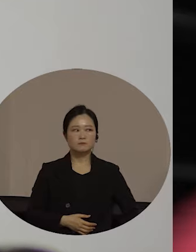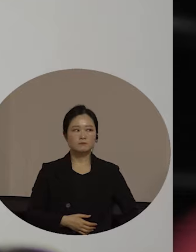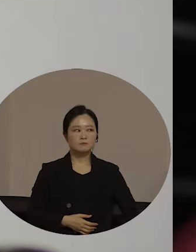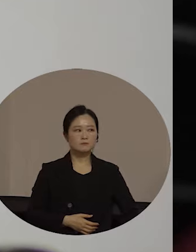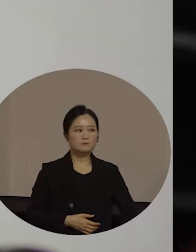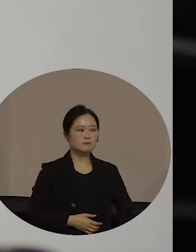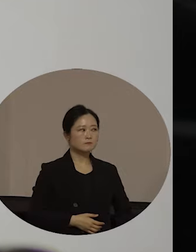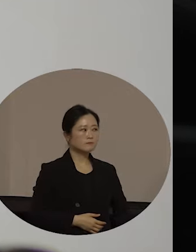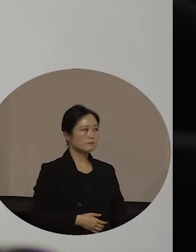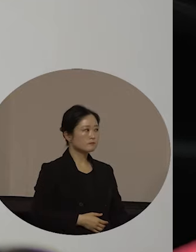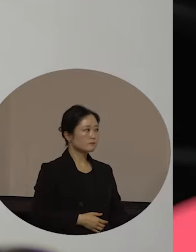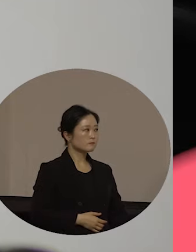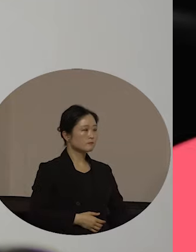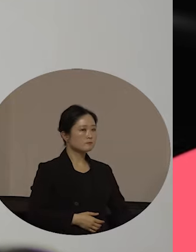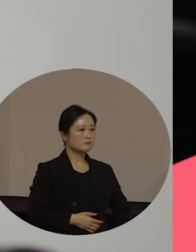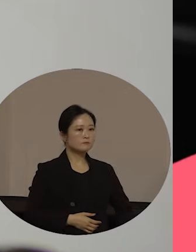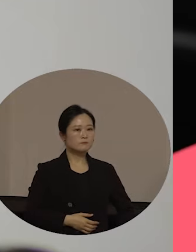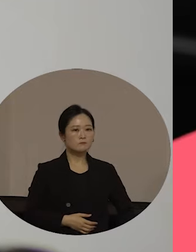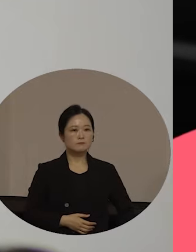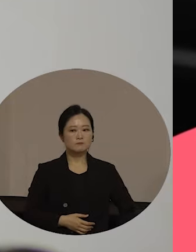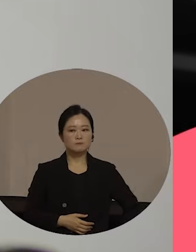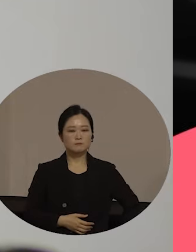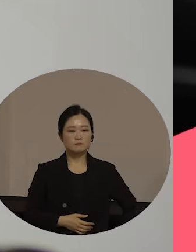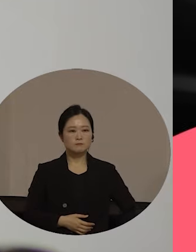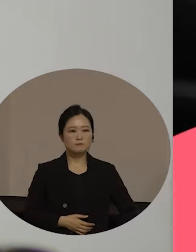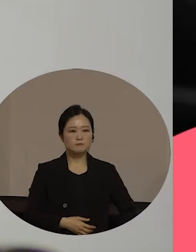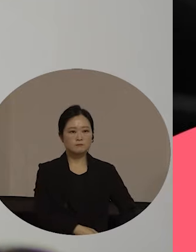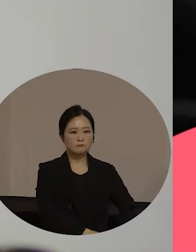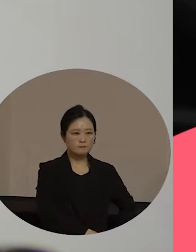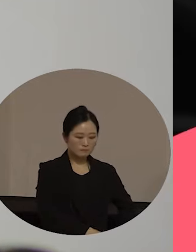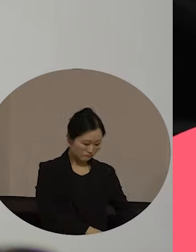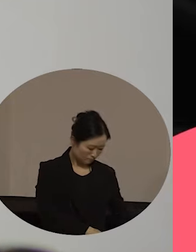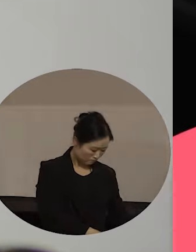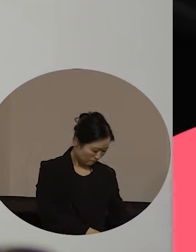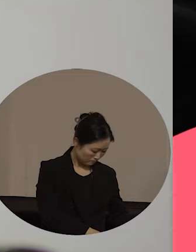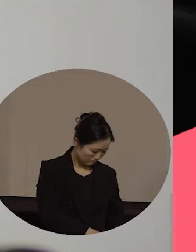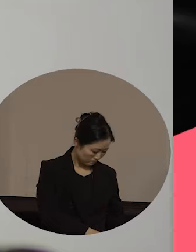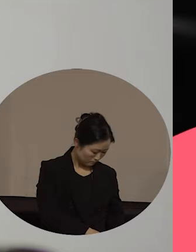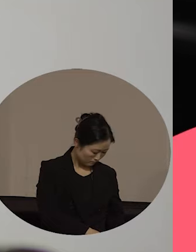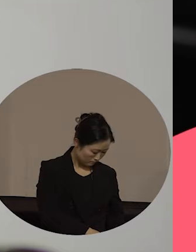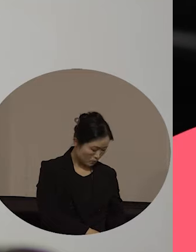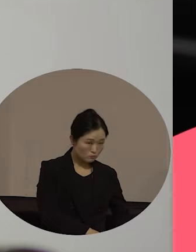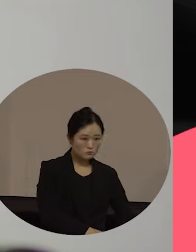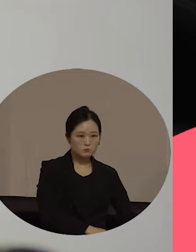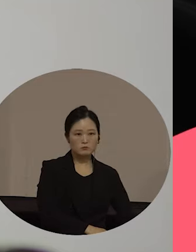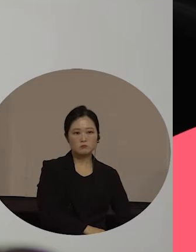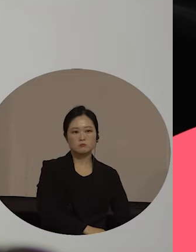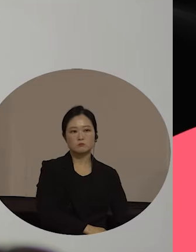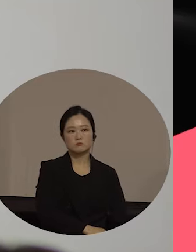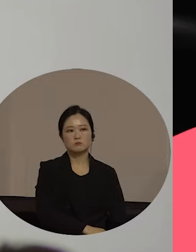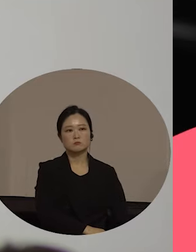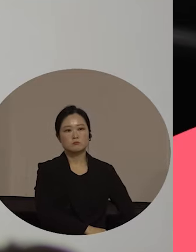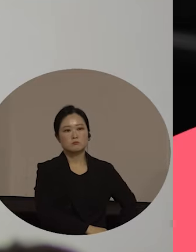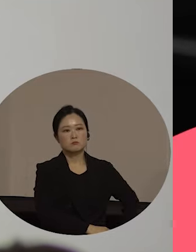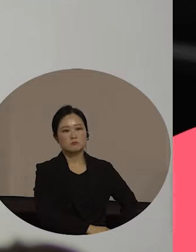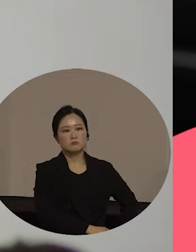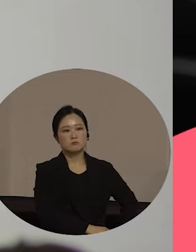enjoyable for them also after school hours, so that the children are not being left alone. So that's one